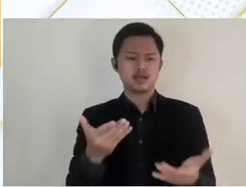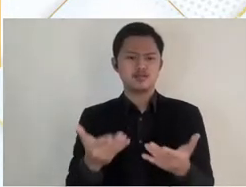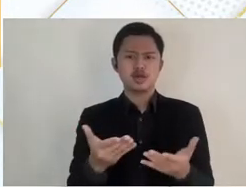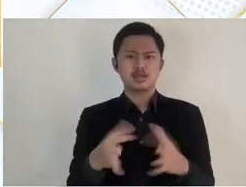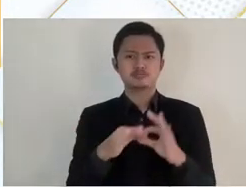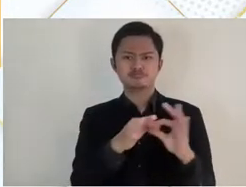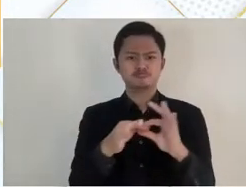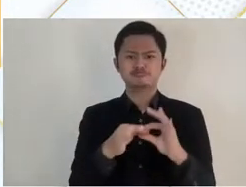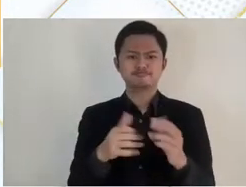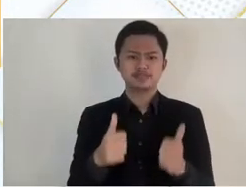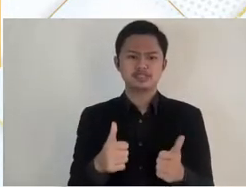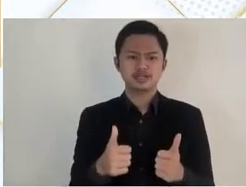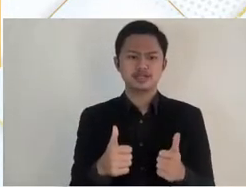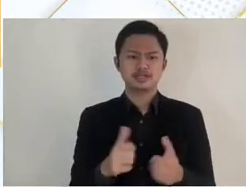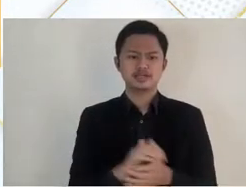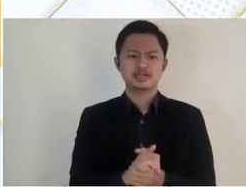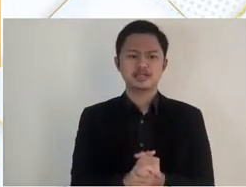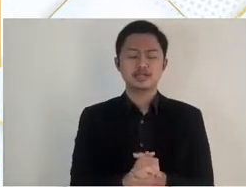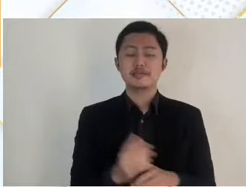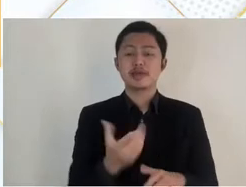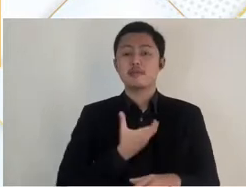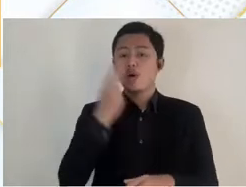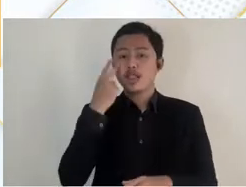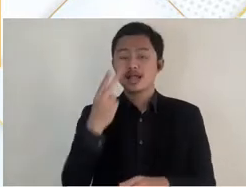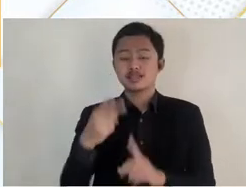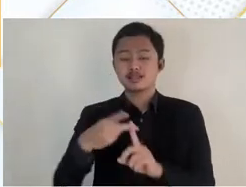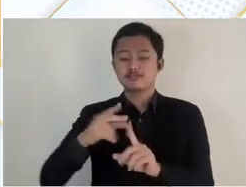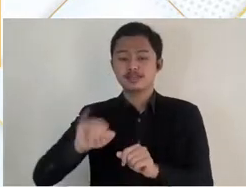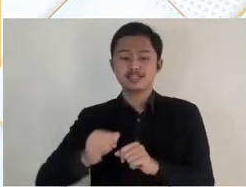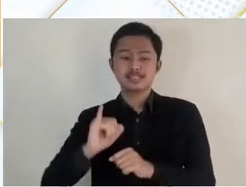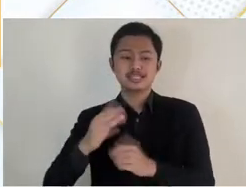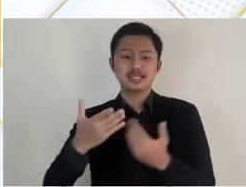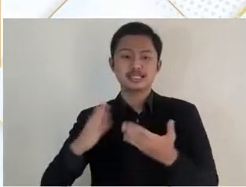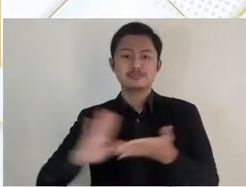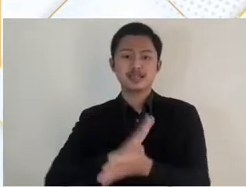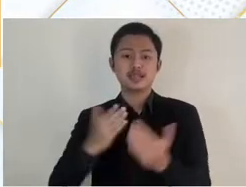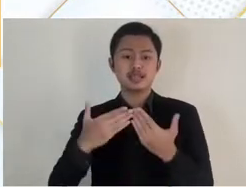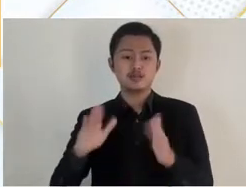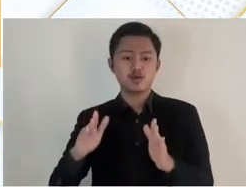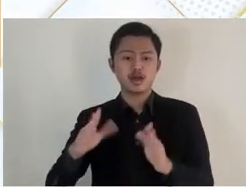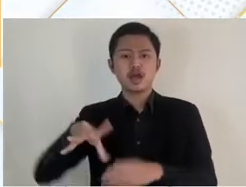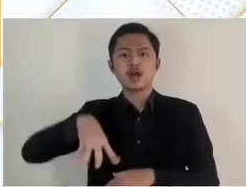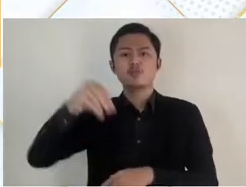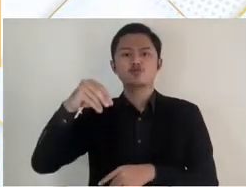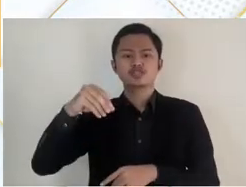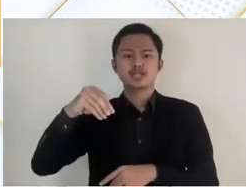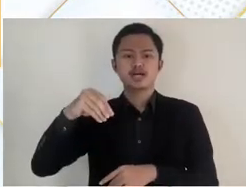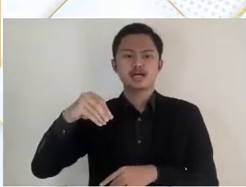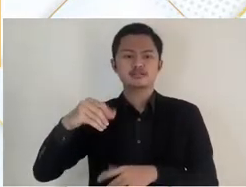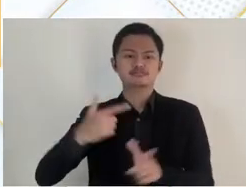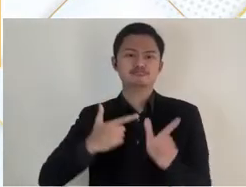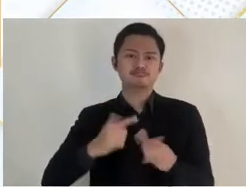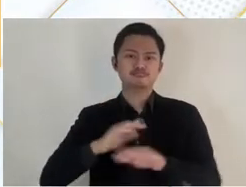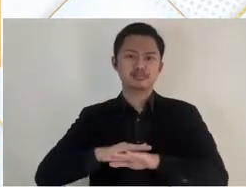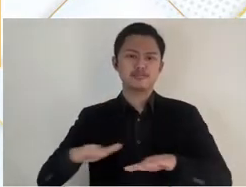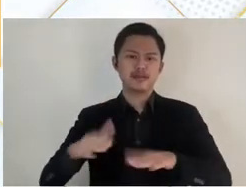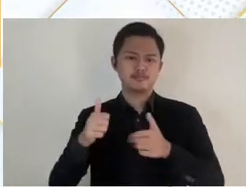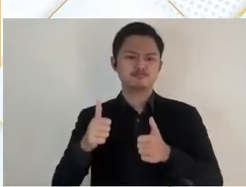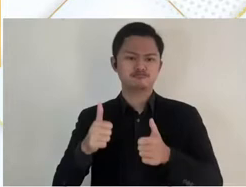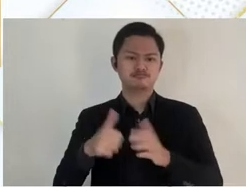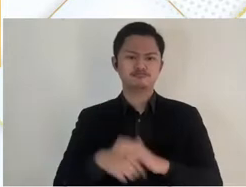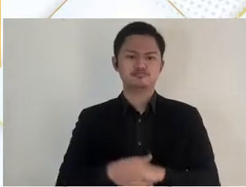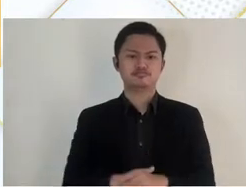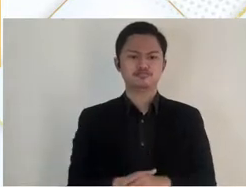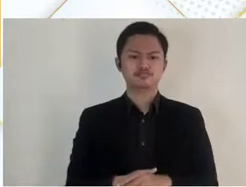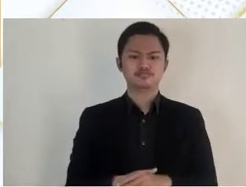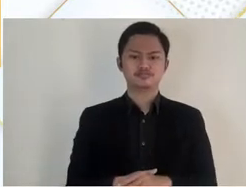cooperation. And I'd be keen to see that growing once Fiji opens up its peacekeeping center as well, to provide a greater balance, not just between military